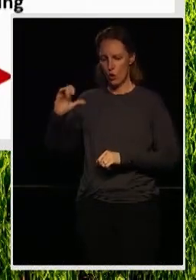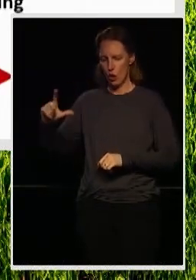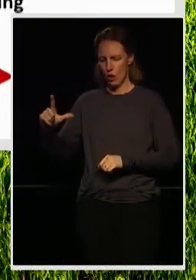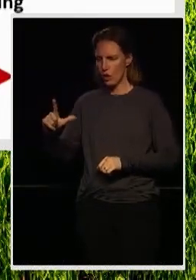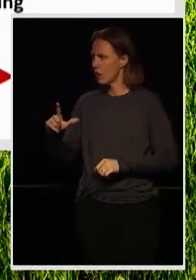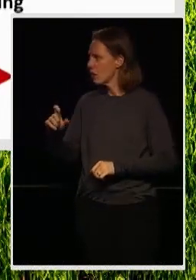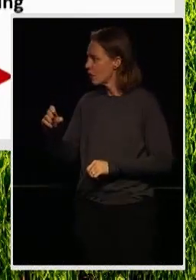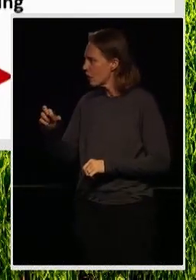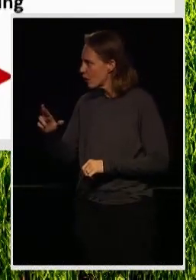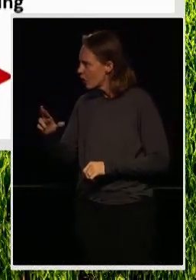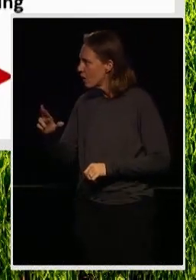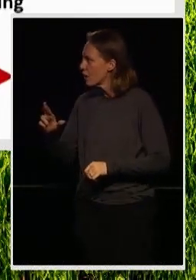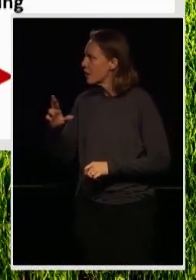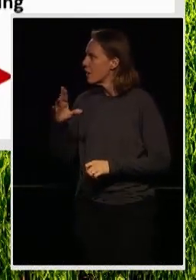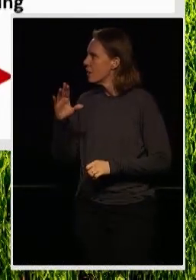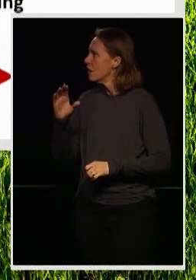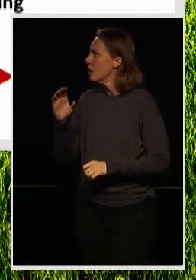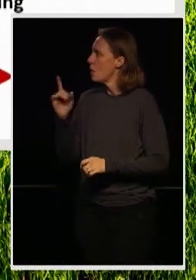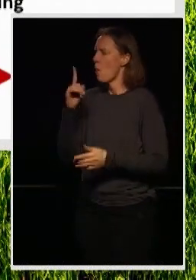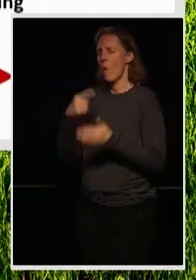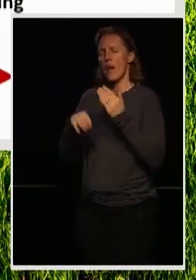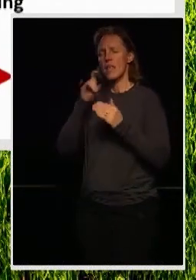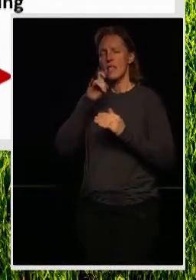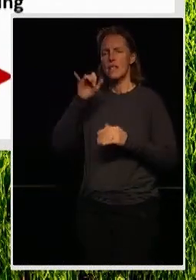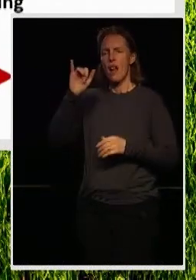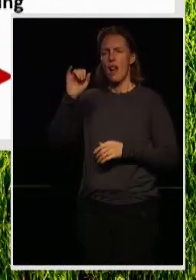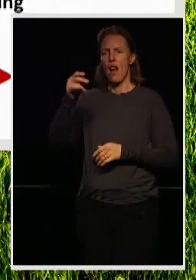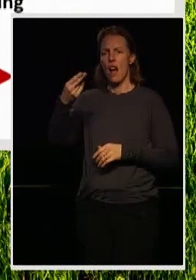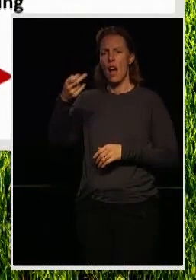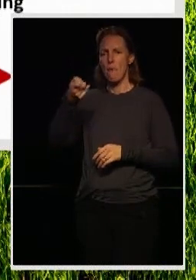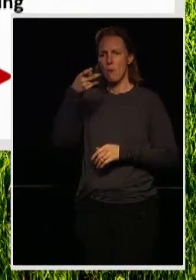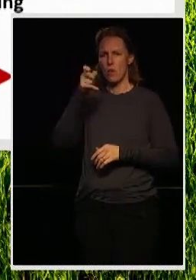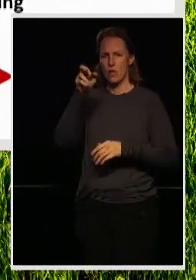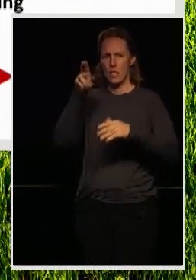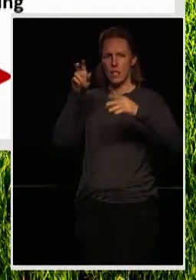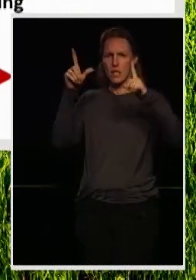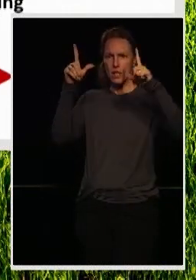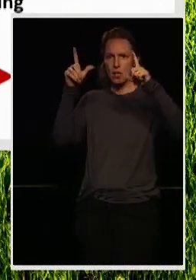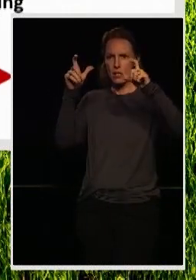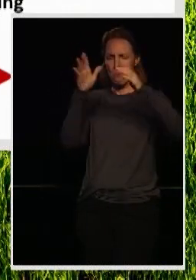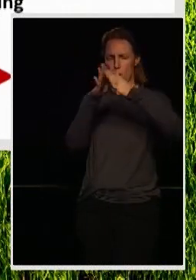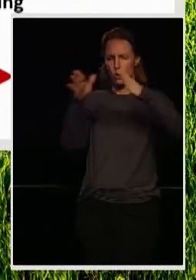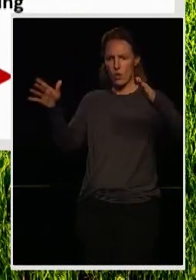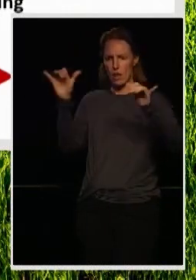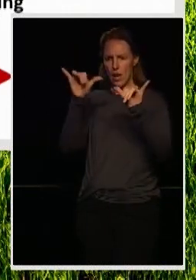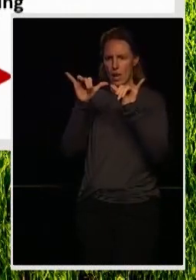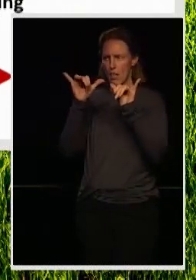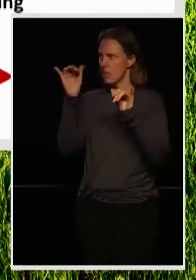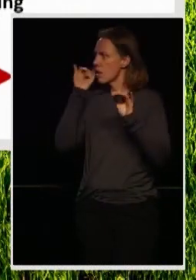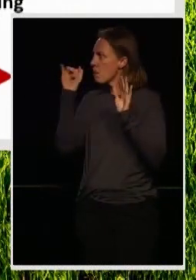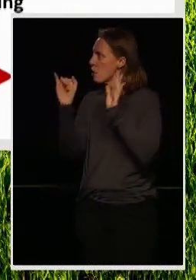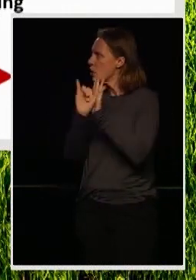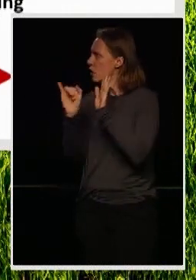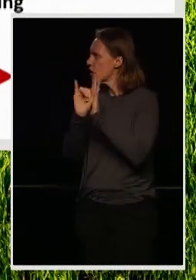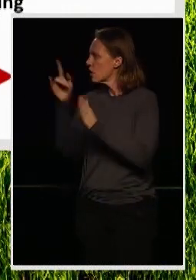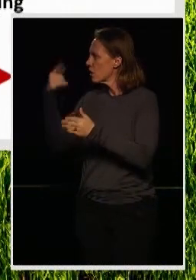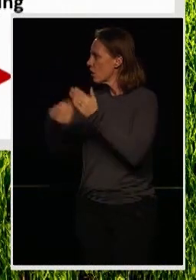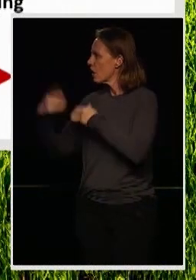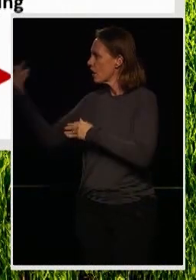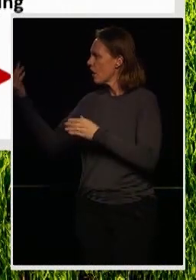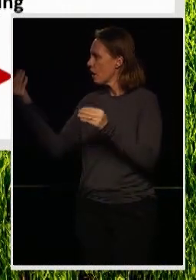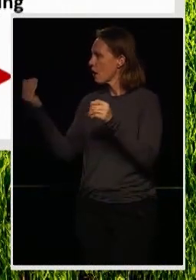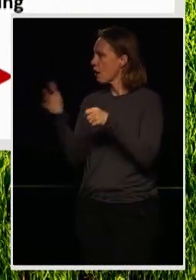So what is hyperspectral imaging? Compared with the single-band grayscale image and the 3-band color image, which you are familiar